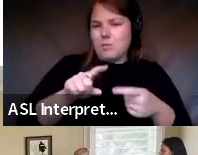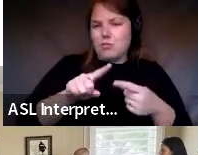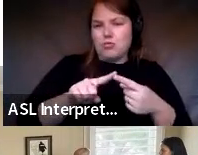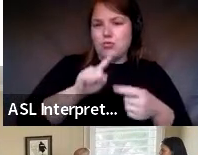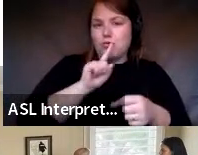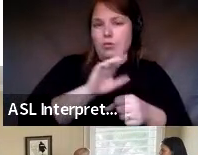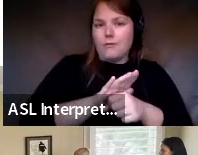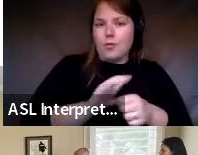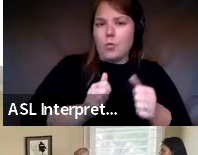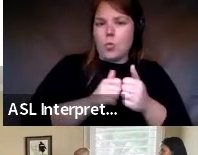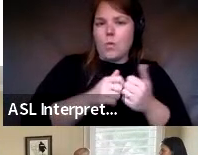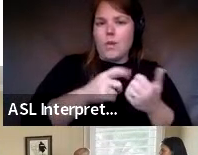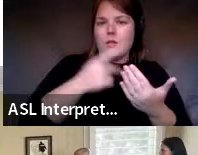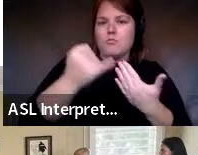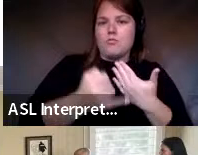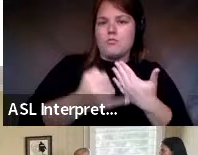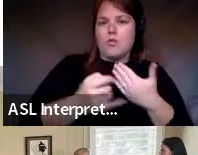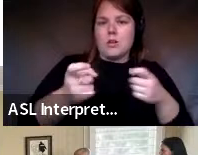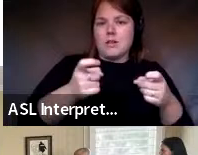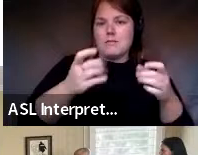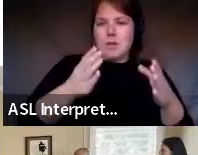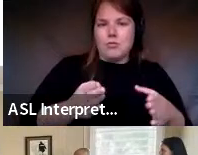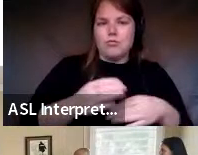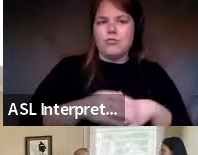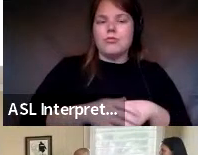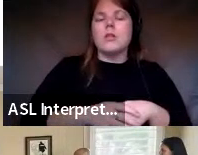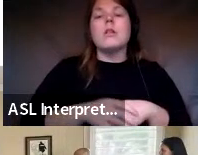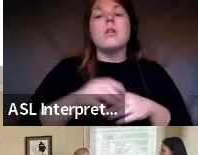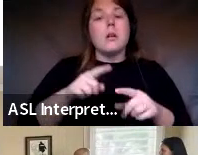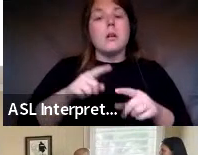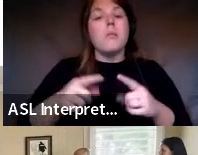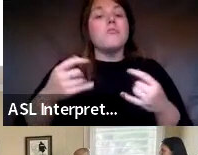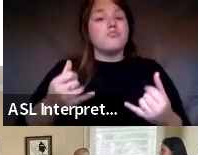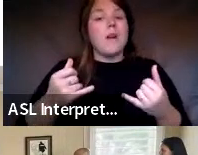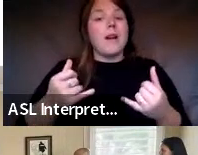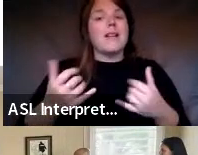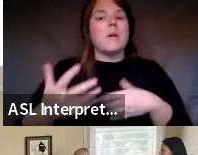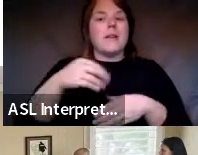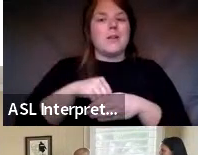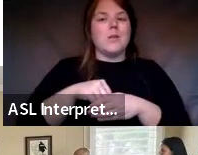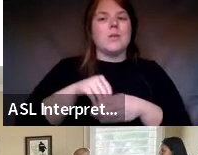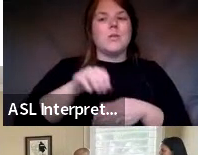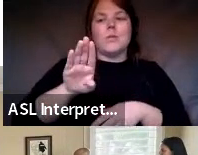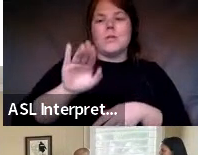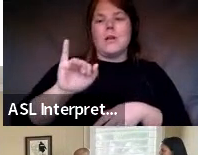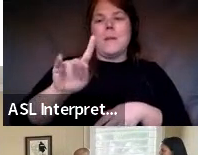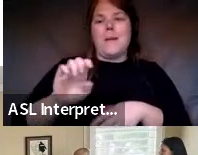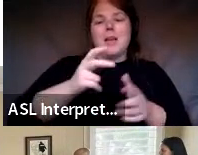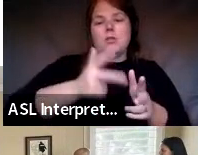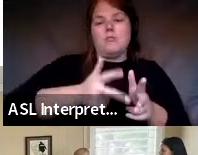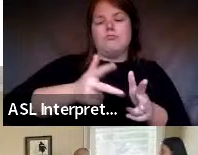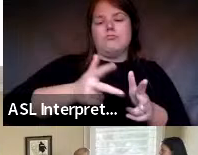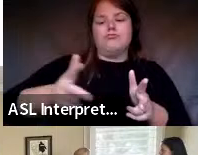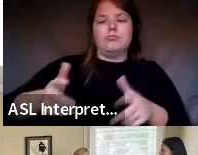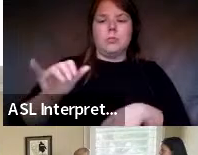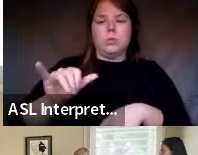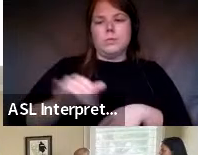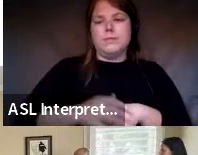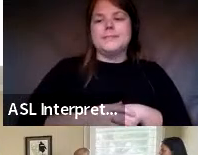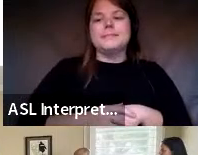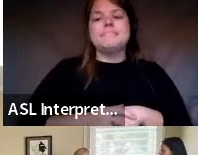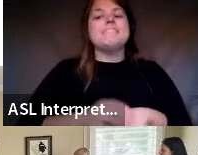with the project manager. But it is currently includes bike racks. Thank